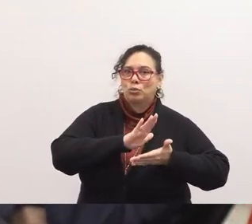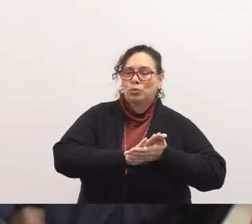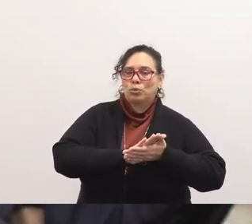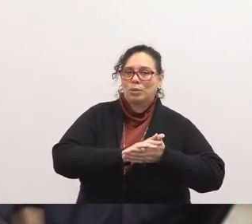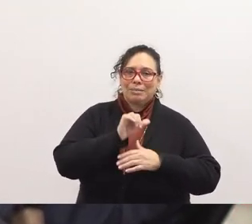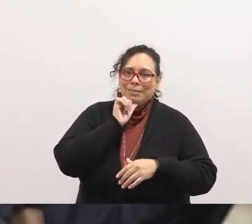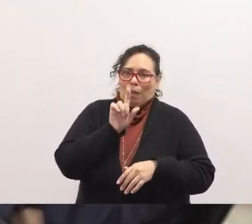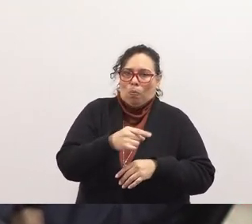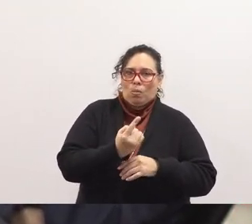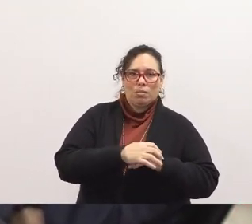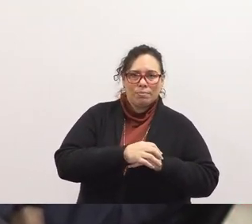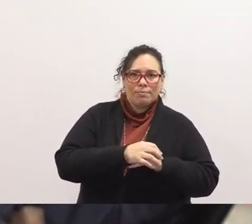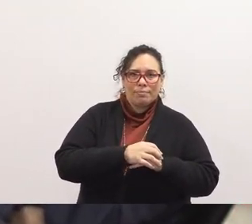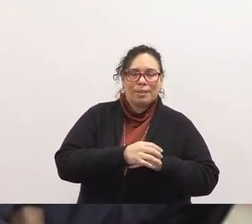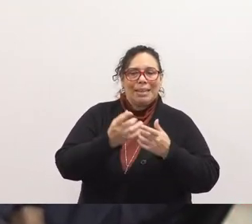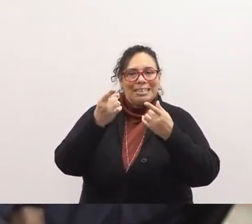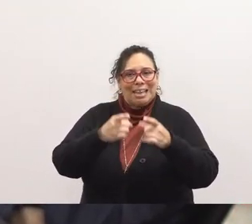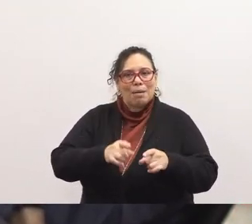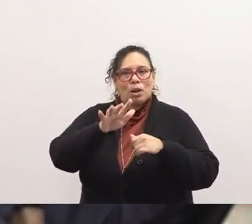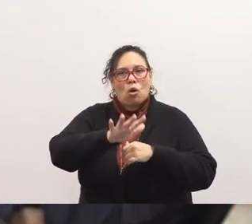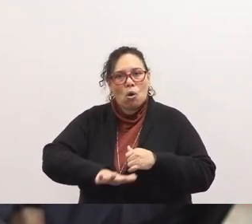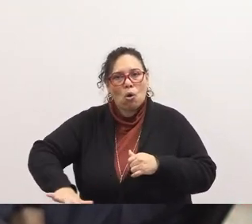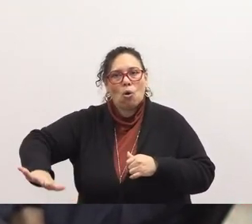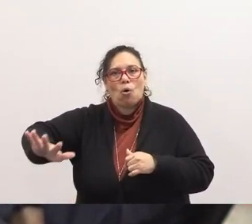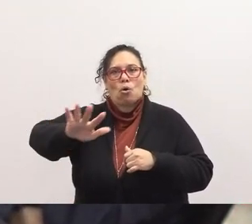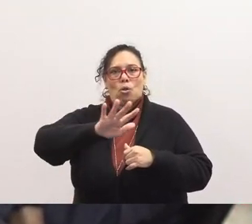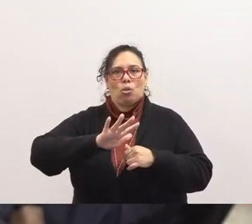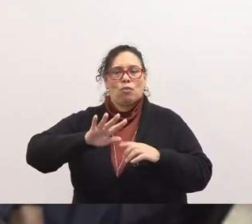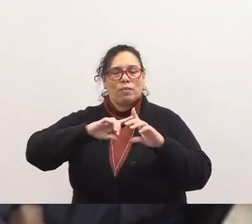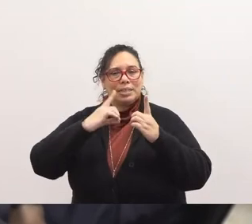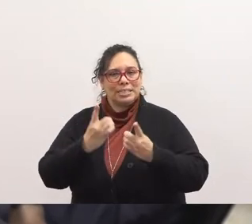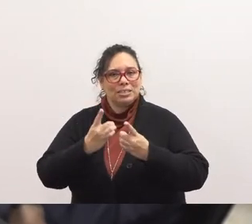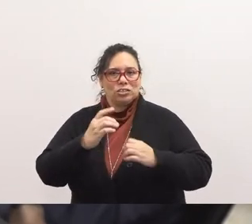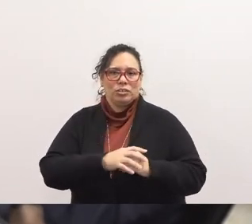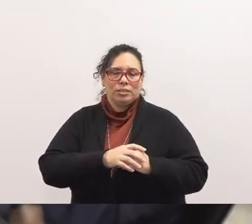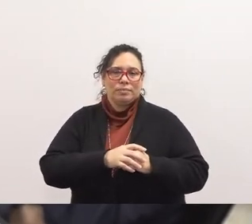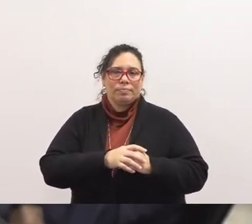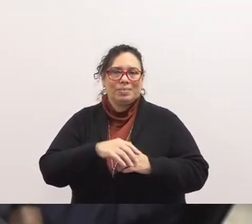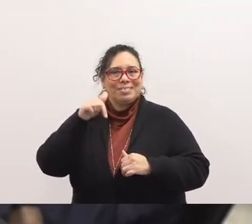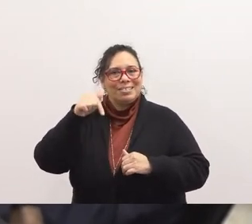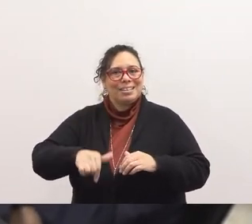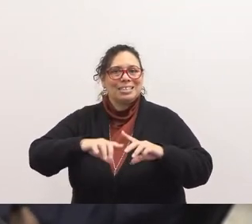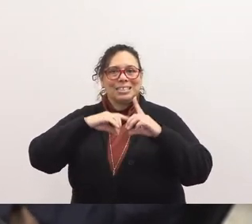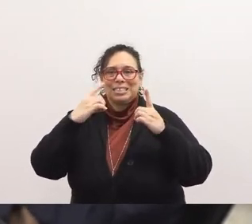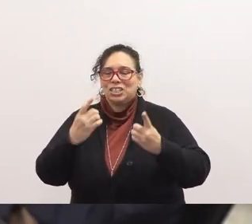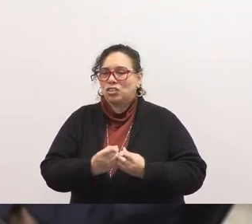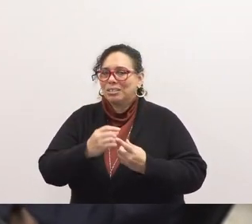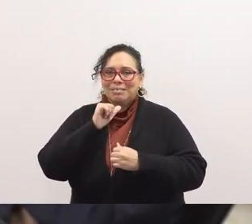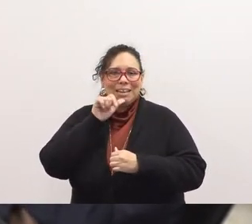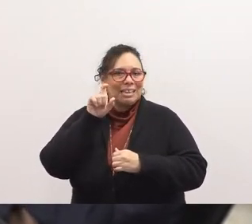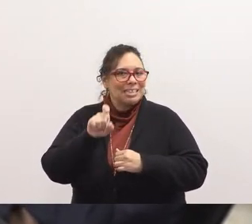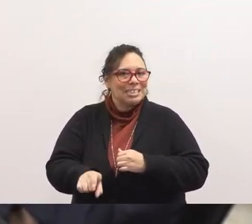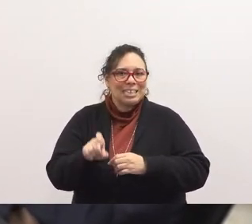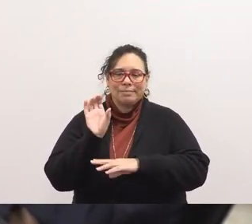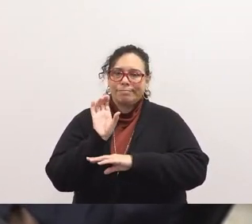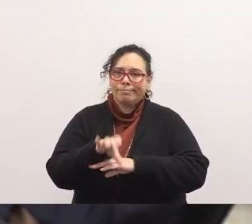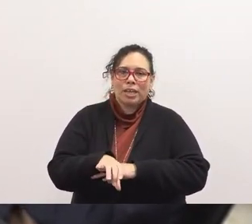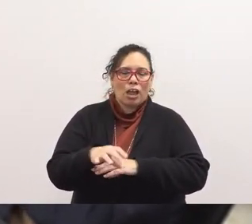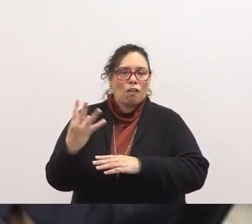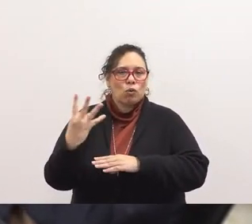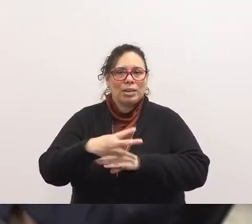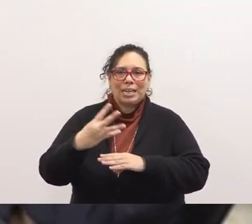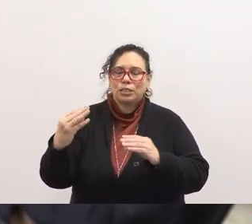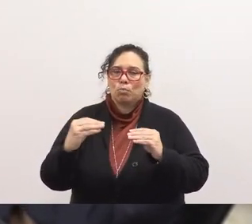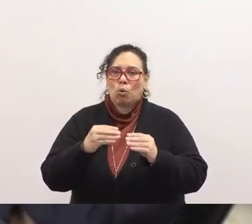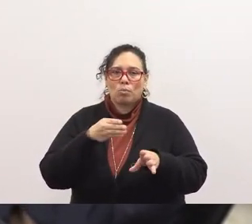in isolation. It's happening all over this district. This district does not need to impose 4 more days of